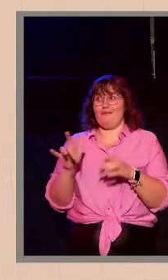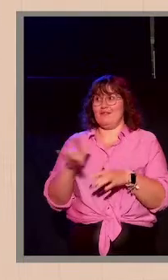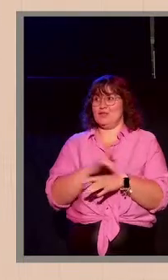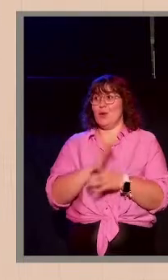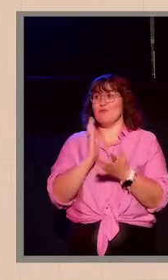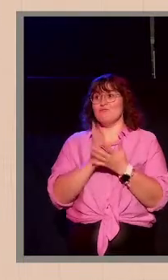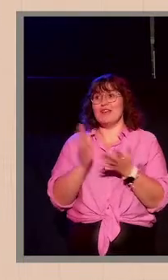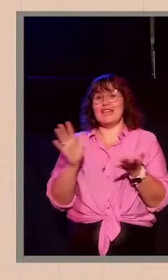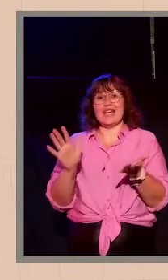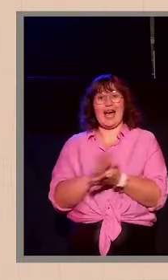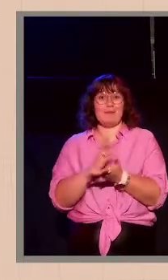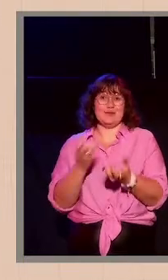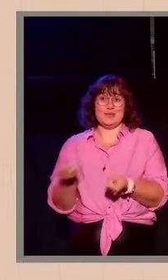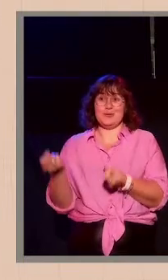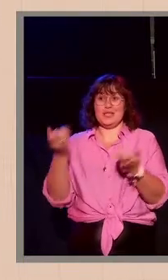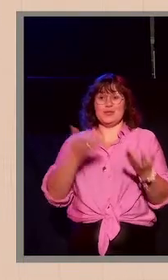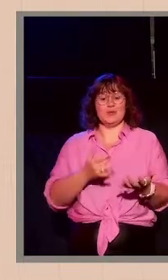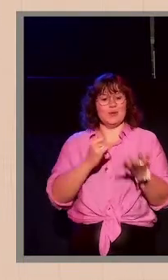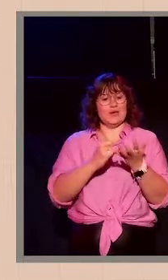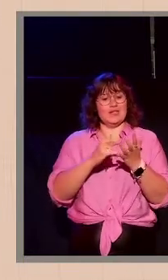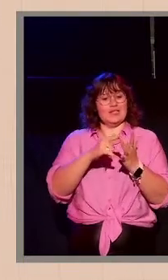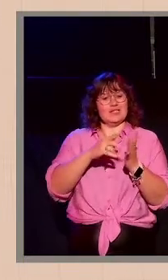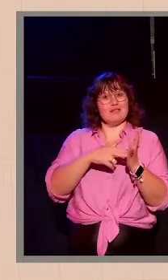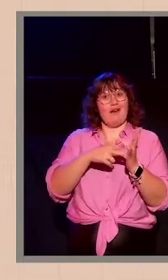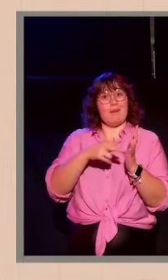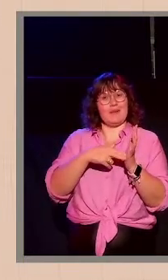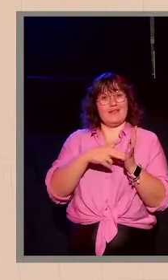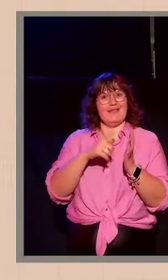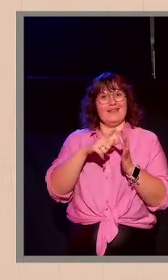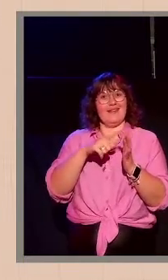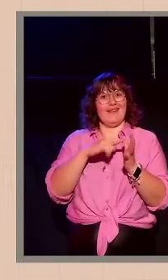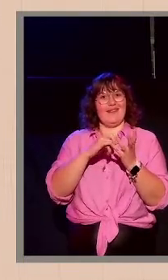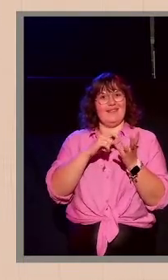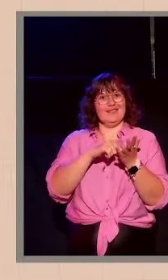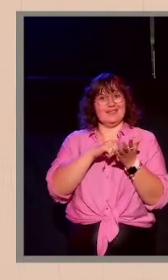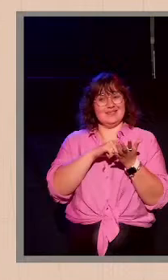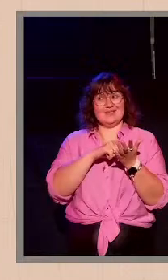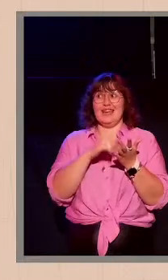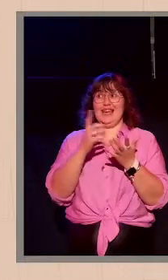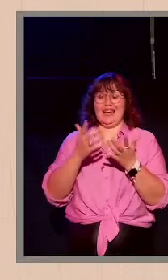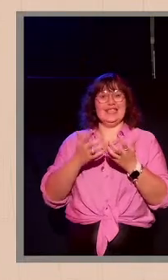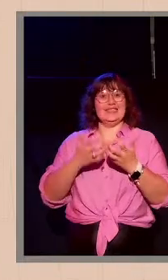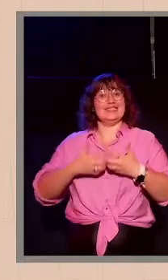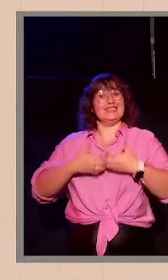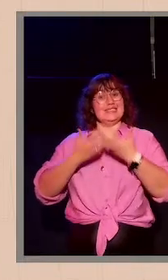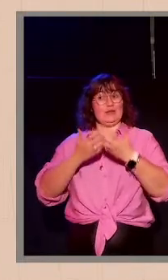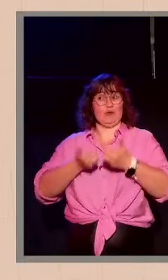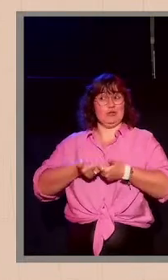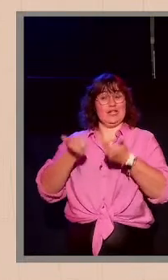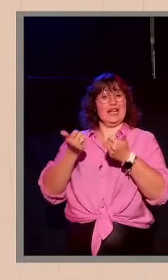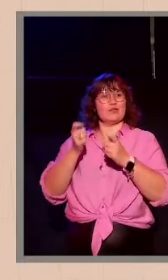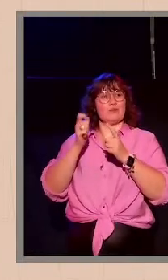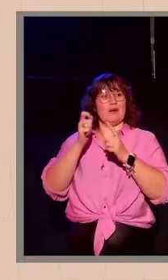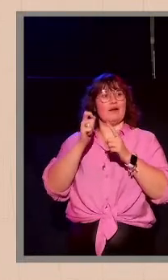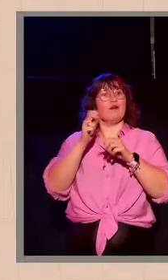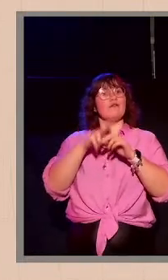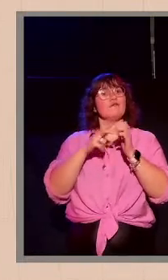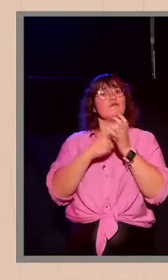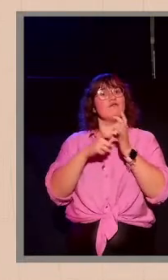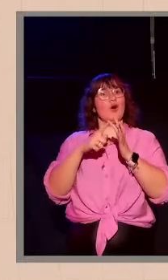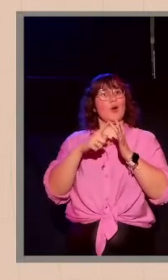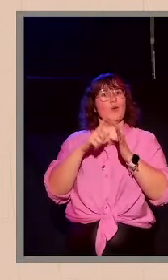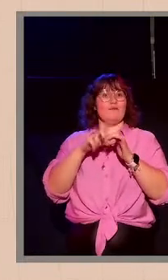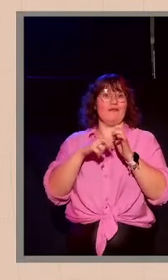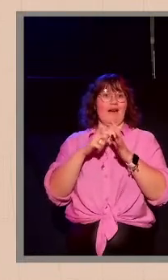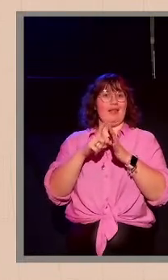really pleased to introduce Simon East, who is going to talk about, he's a creative technologist, who's going to talk about flowfal and creating